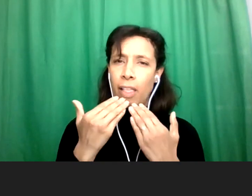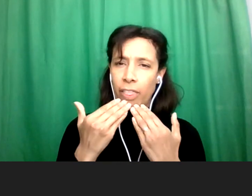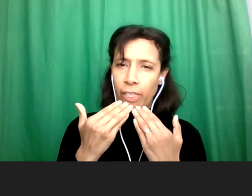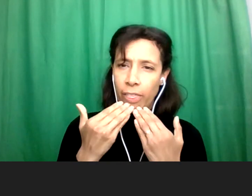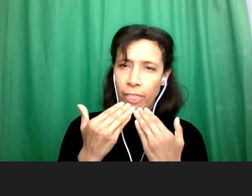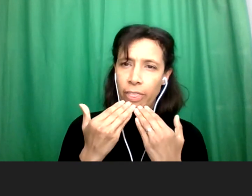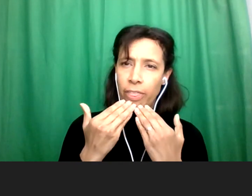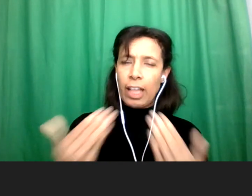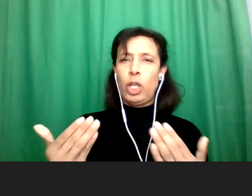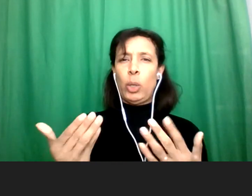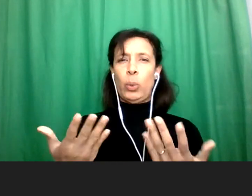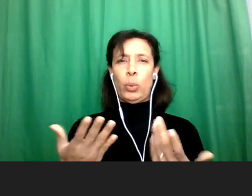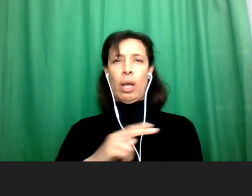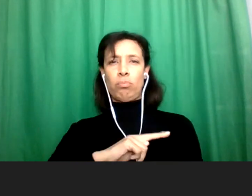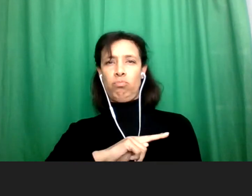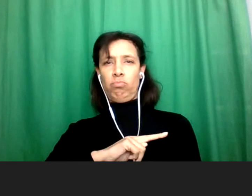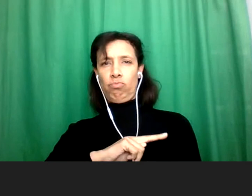I'm relieved. That's great.